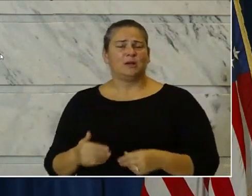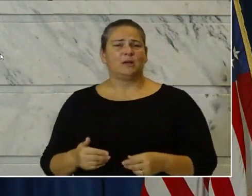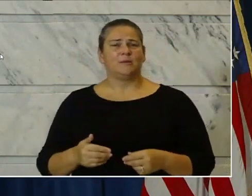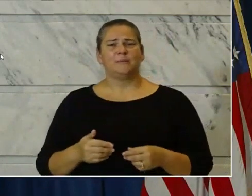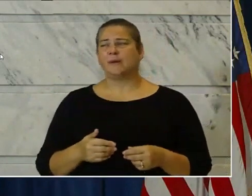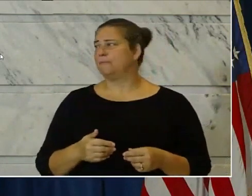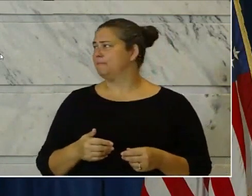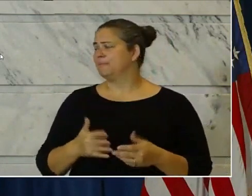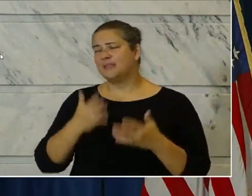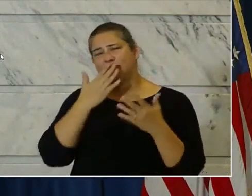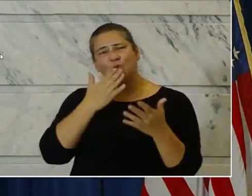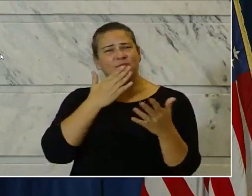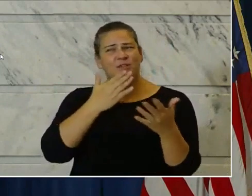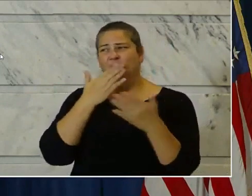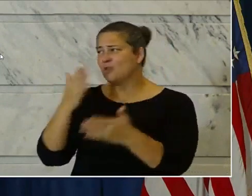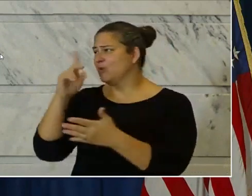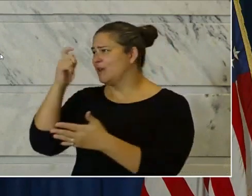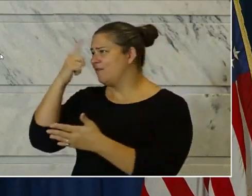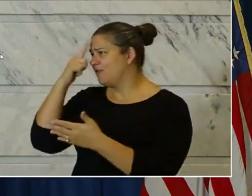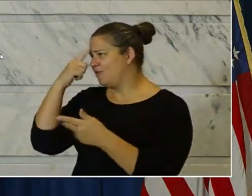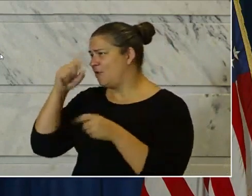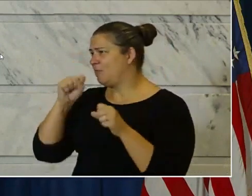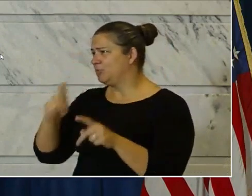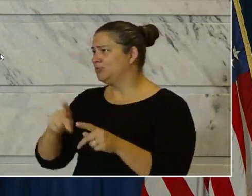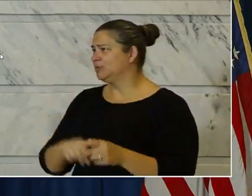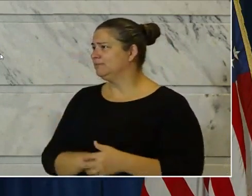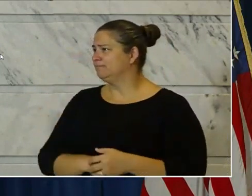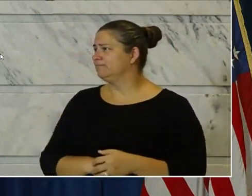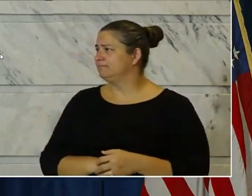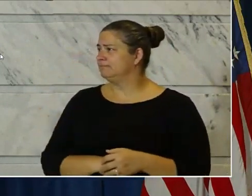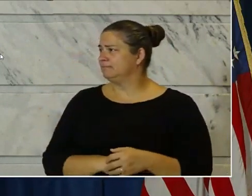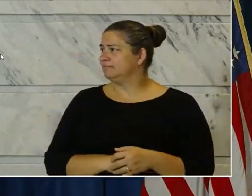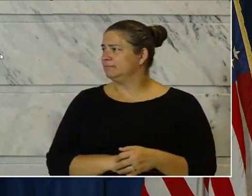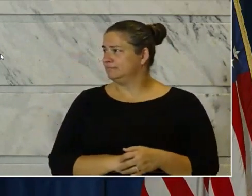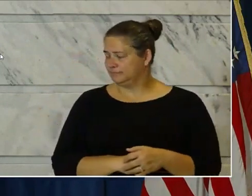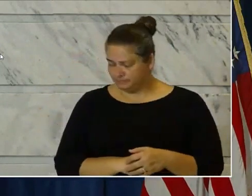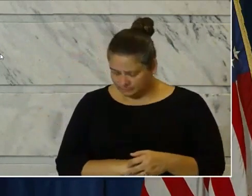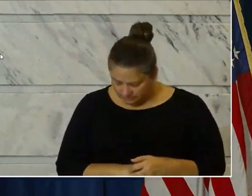Again, thank you. Thank you, Governor, for this opportunity.